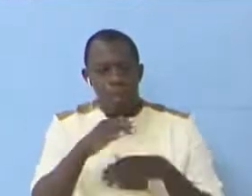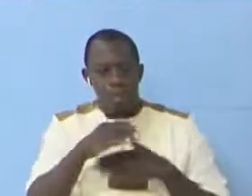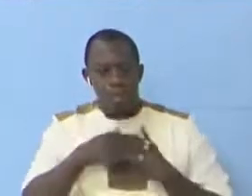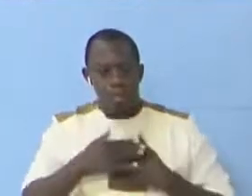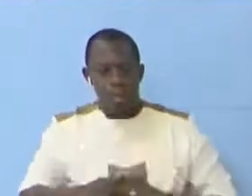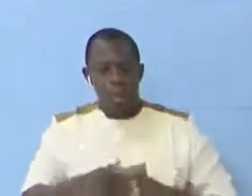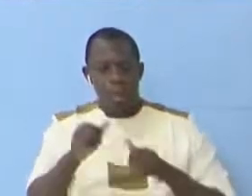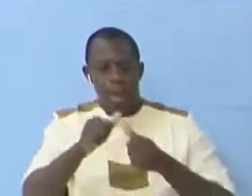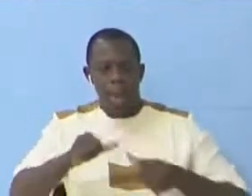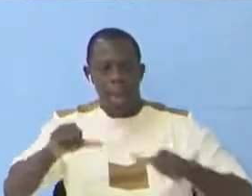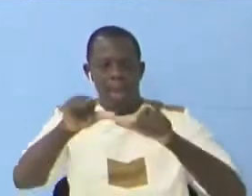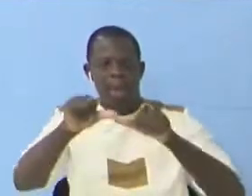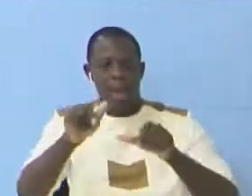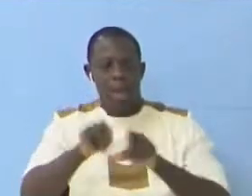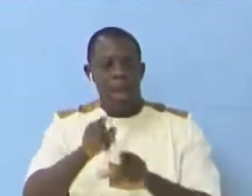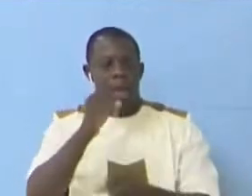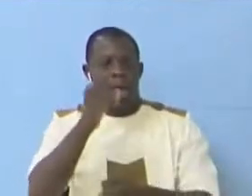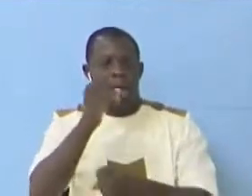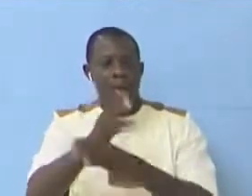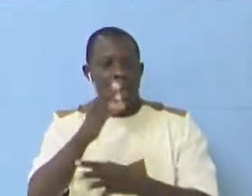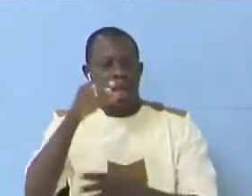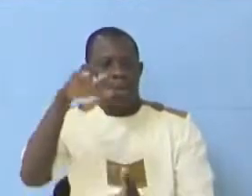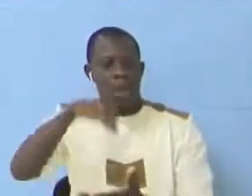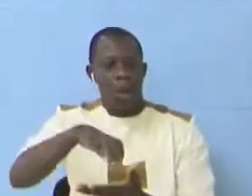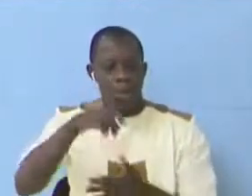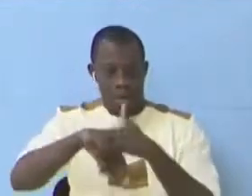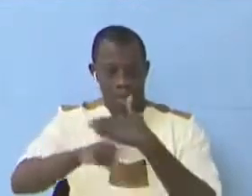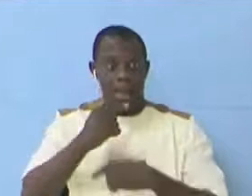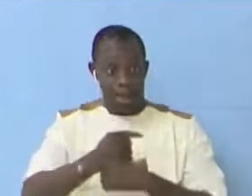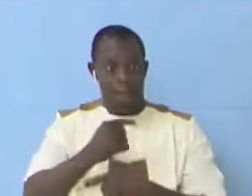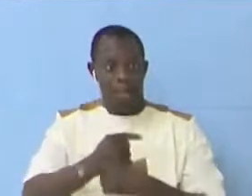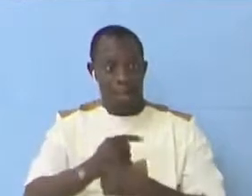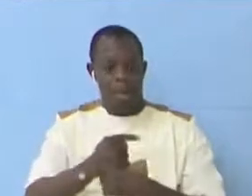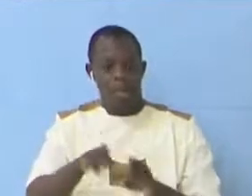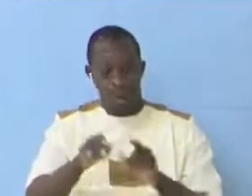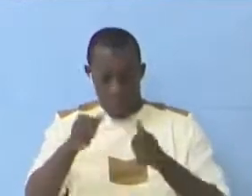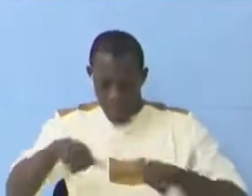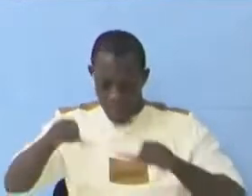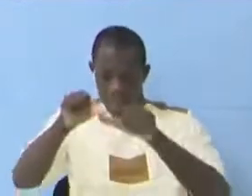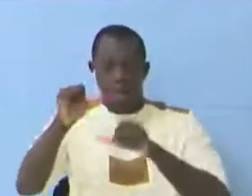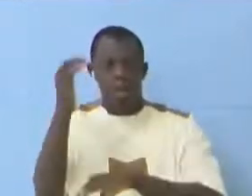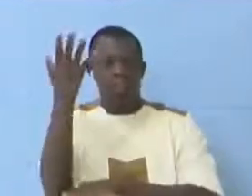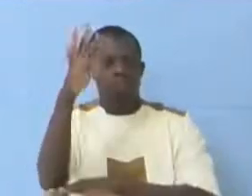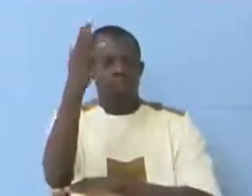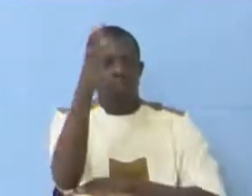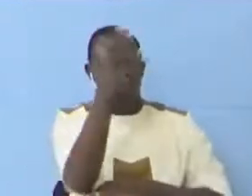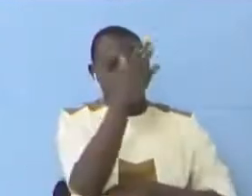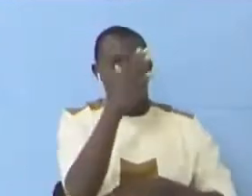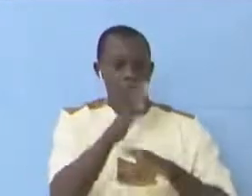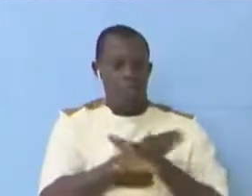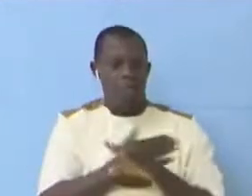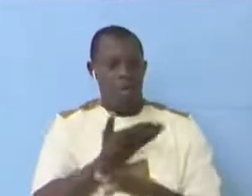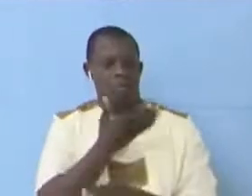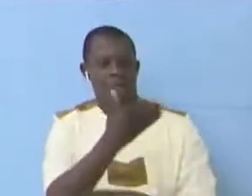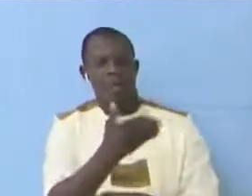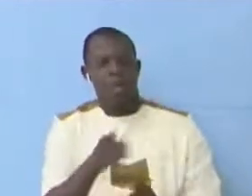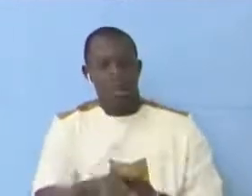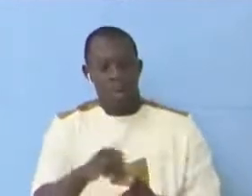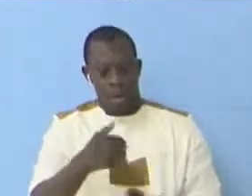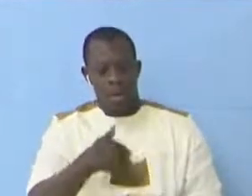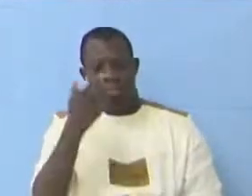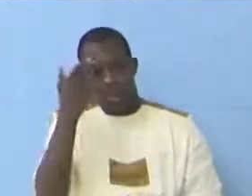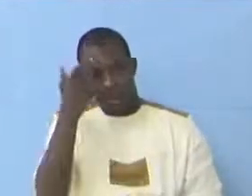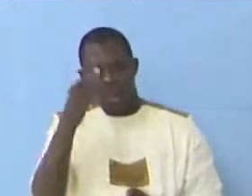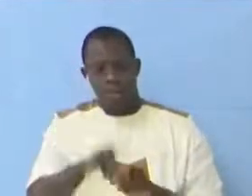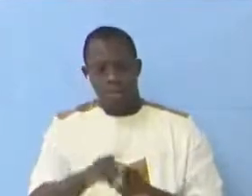forest. la ma wax ne ma day am na ay niw yoo xam ne mu ngi ci boori ci Ghana town ci boori foore bi. I drove off. I